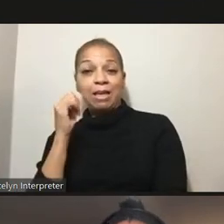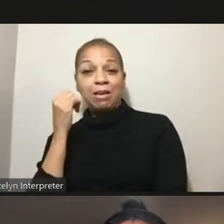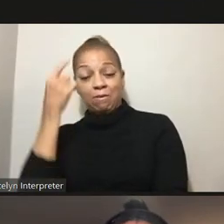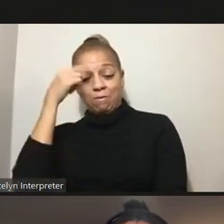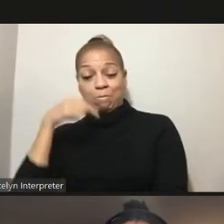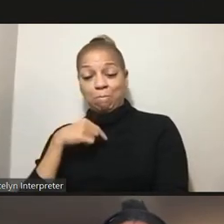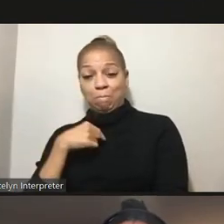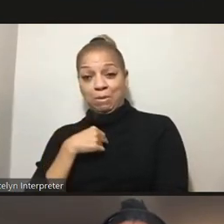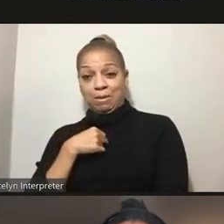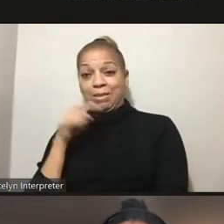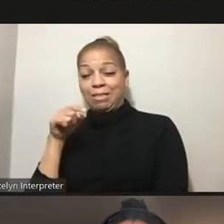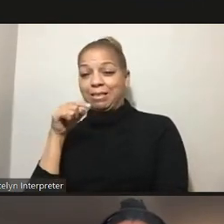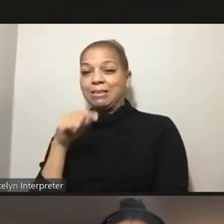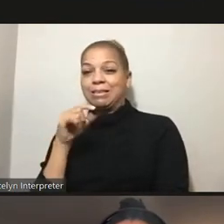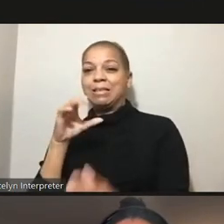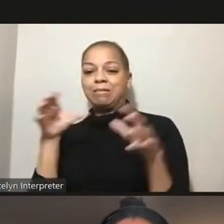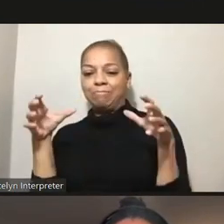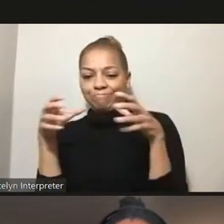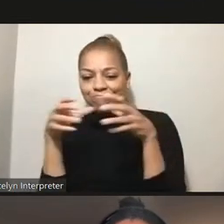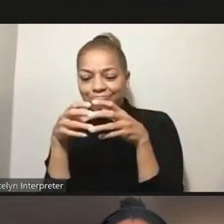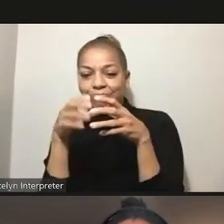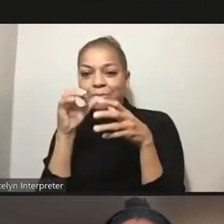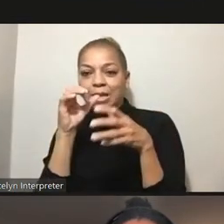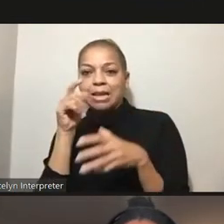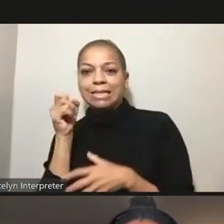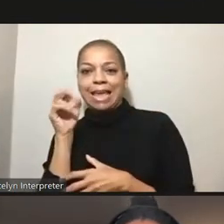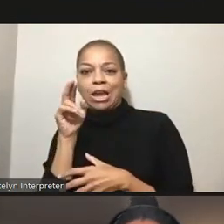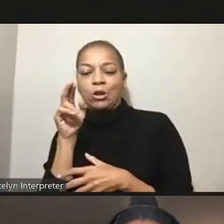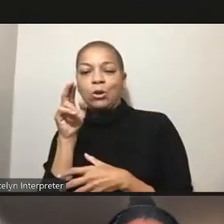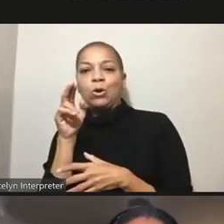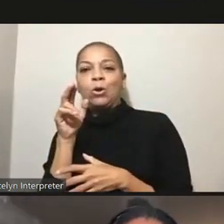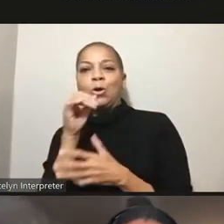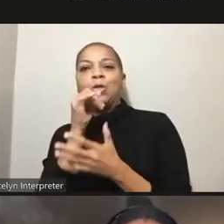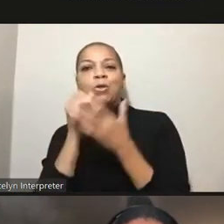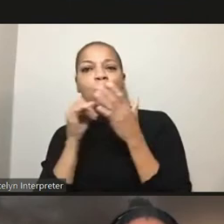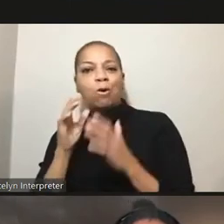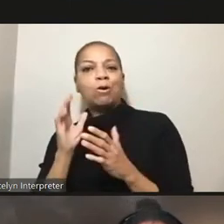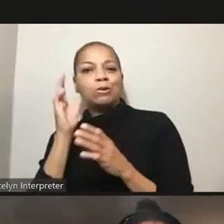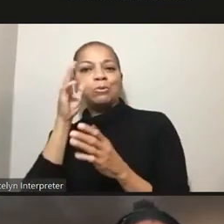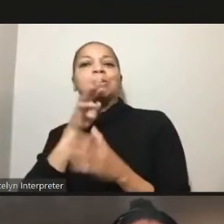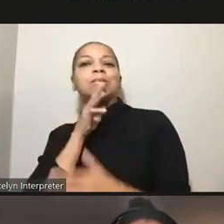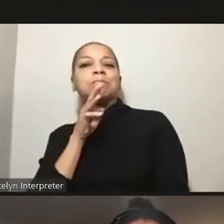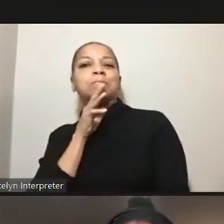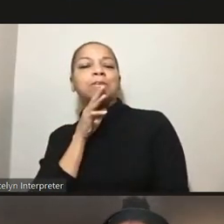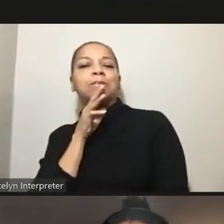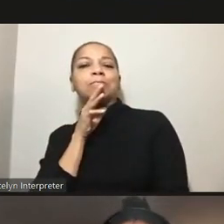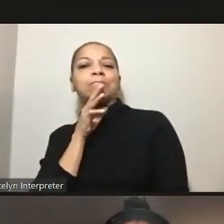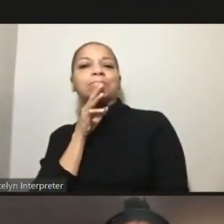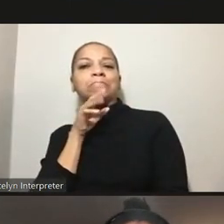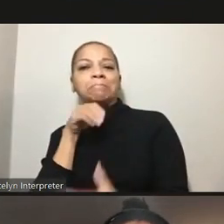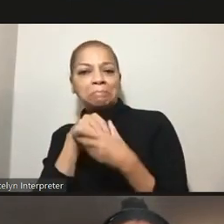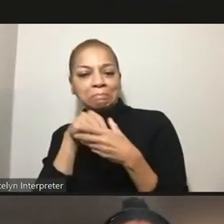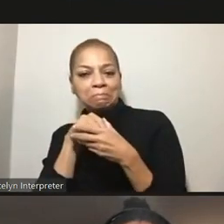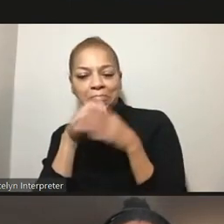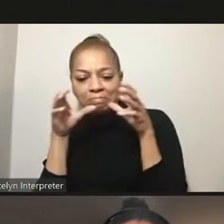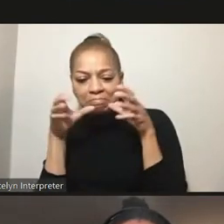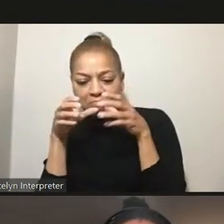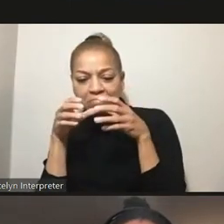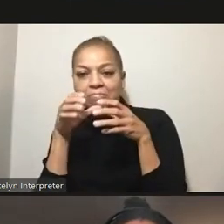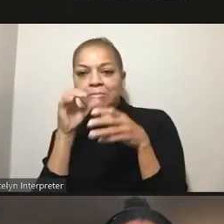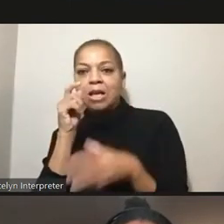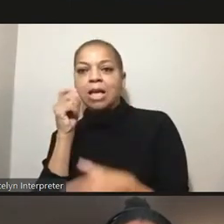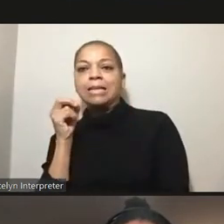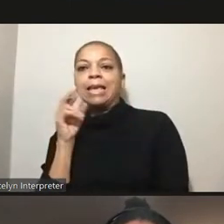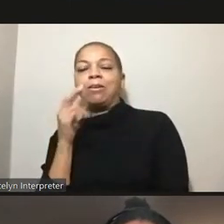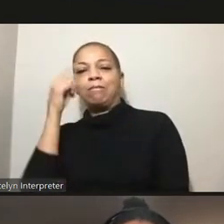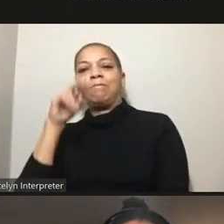conversation that the artist will be speaking in. And that is the container for meaning